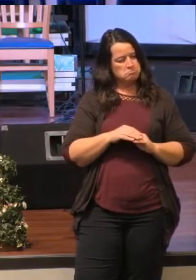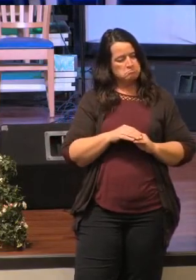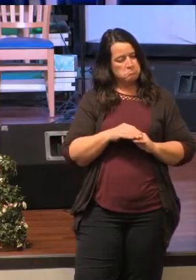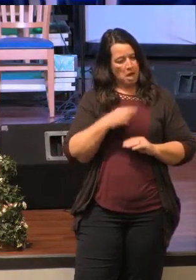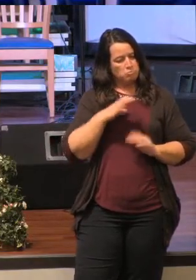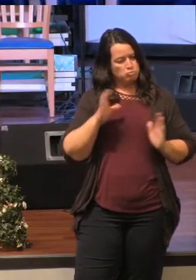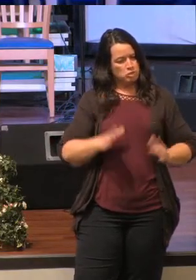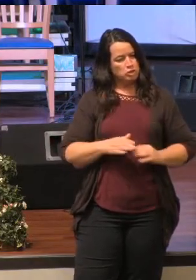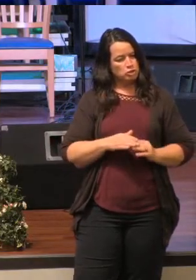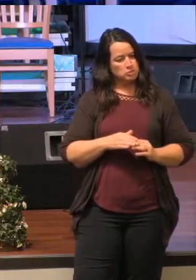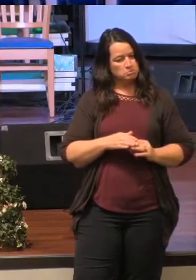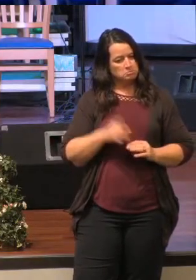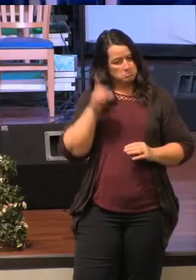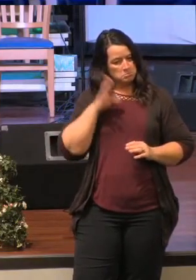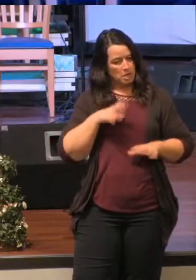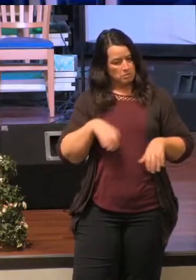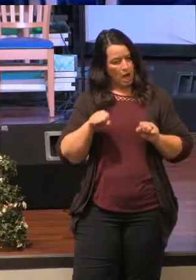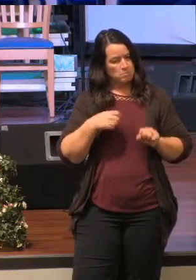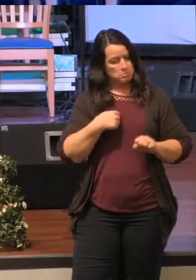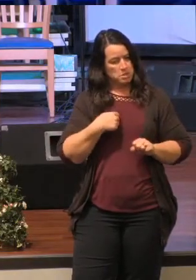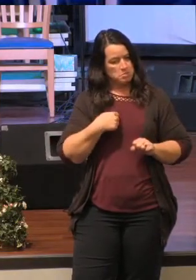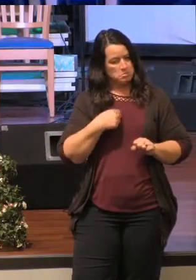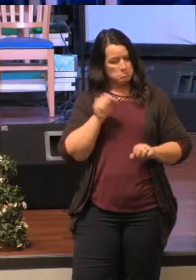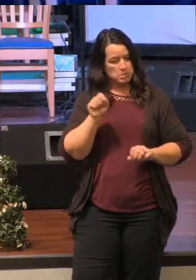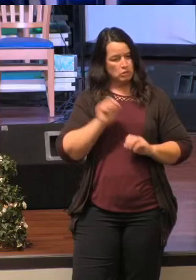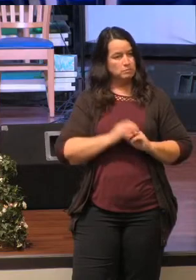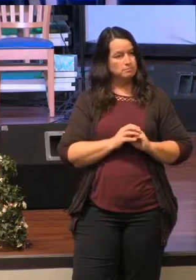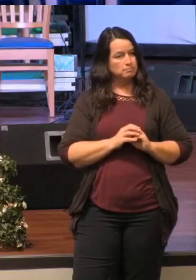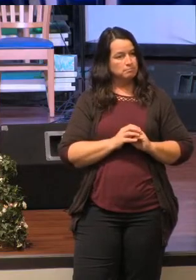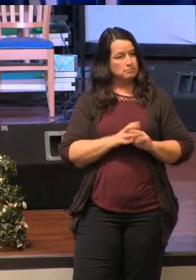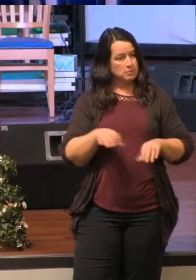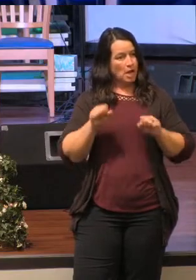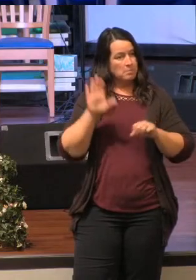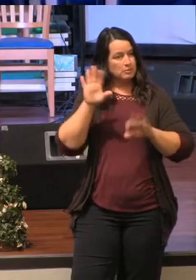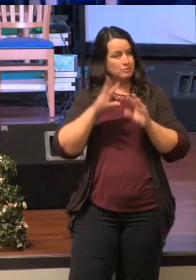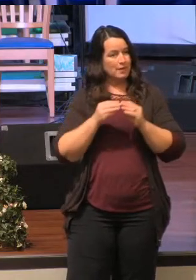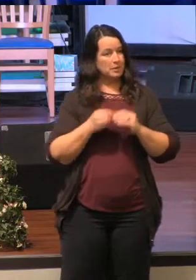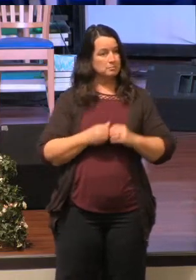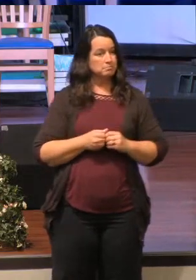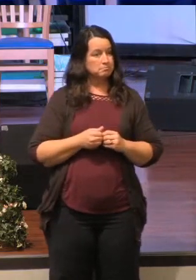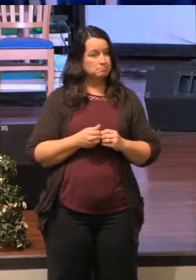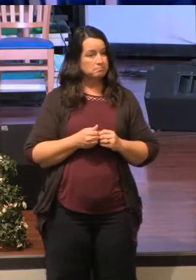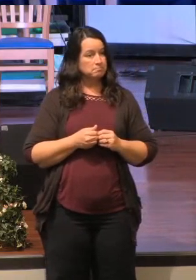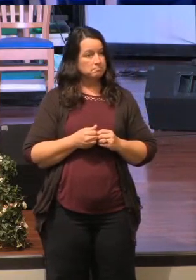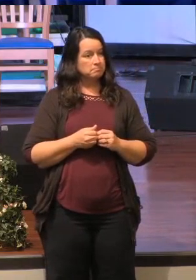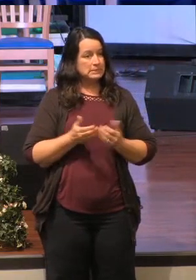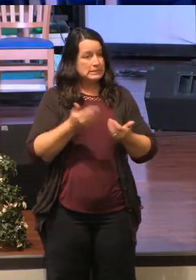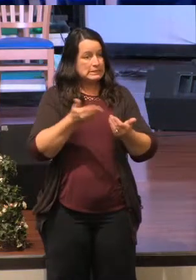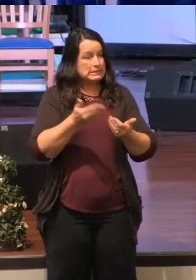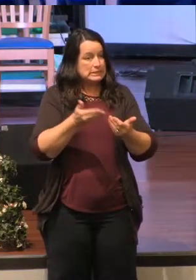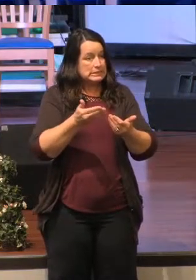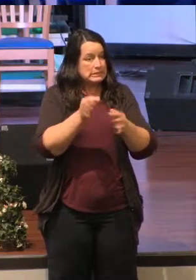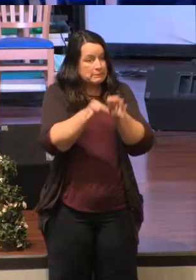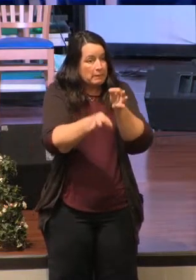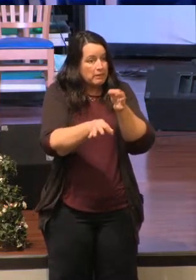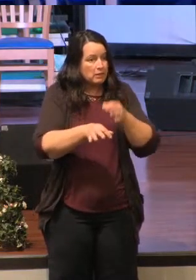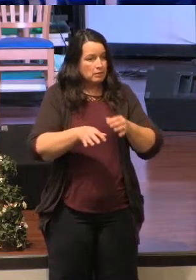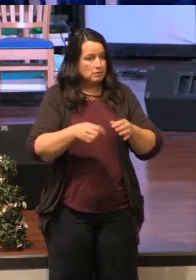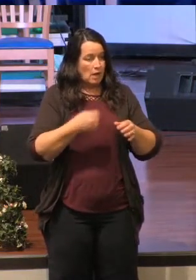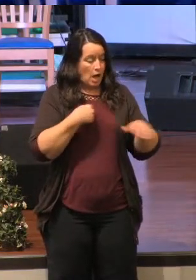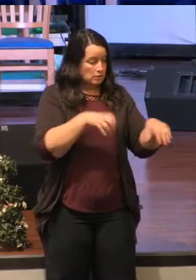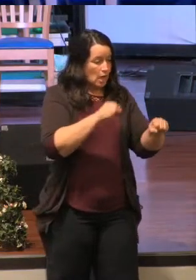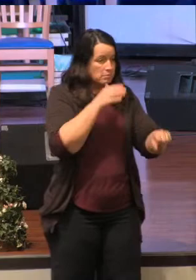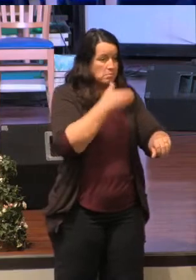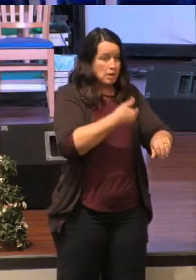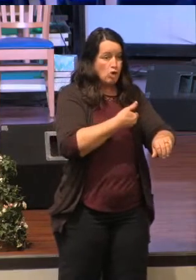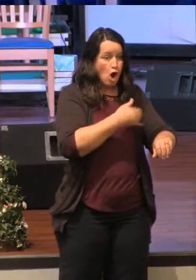Christian because God's adopted me. That's it, period. You know, he adopted me into his family. We adopted Julie. She didn't go to court. She didn't fill out